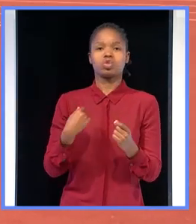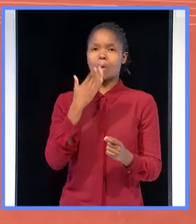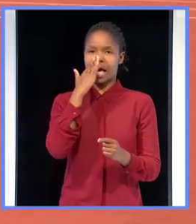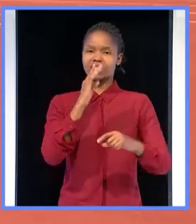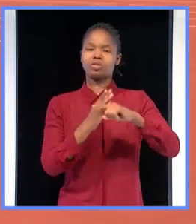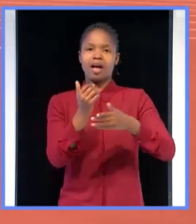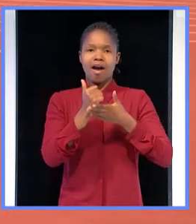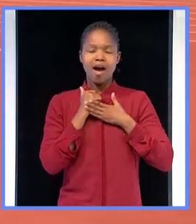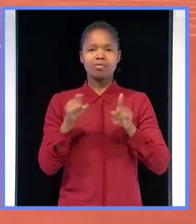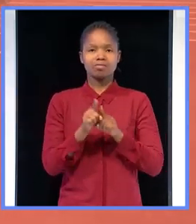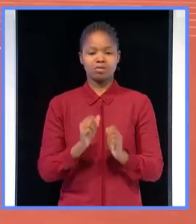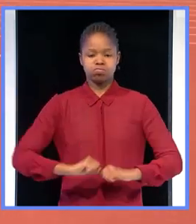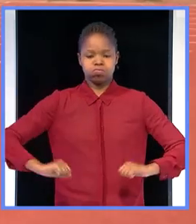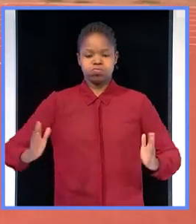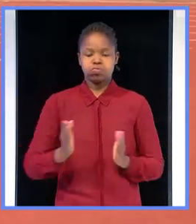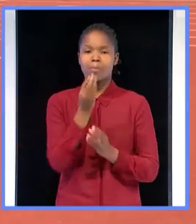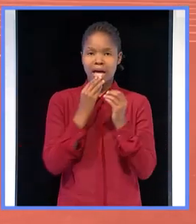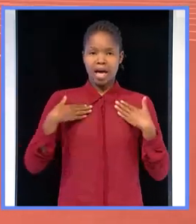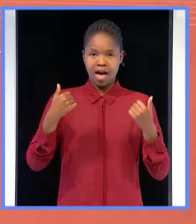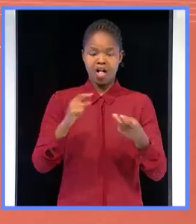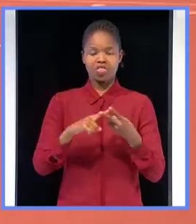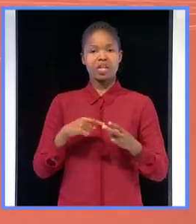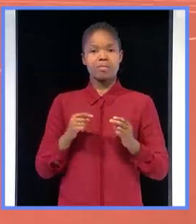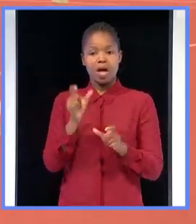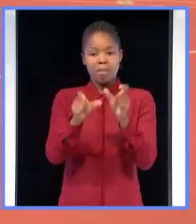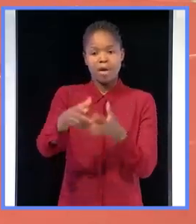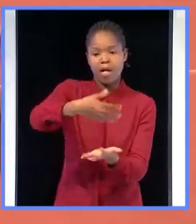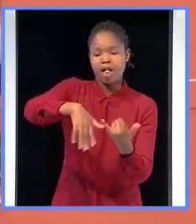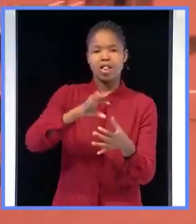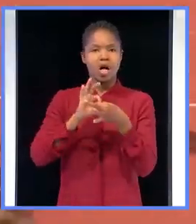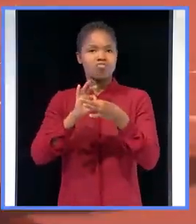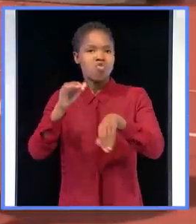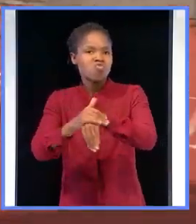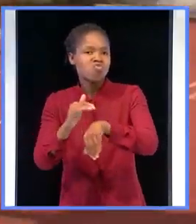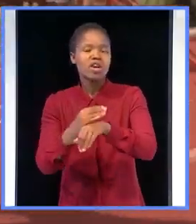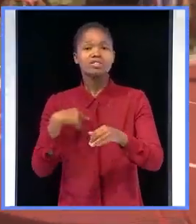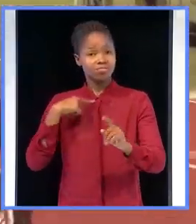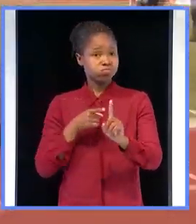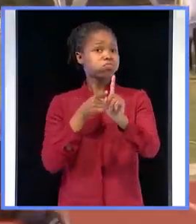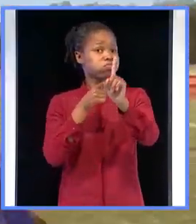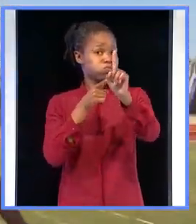also adjusted my eating habits, my lifestyle, and my friends. And so far, it has been working.